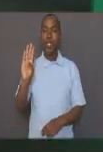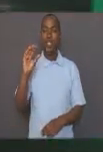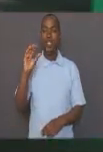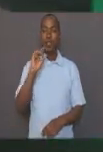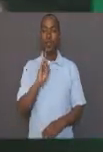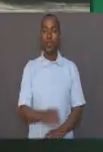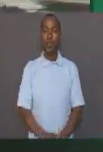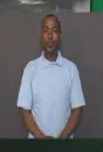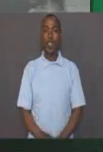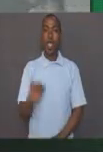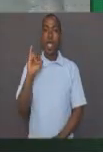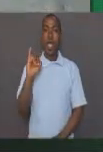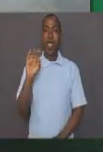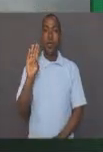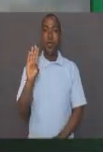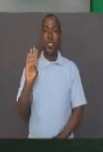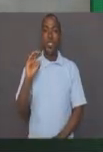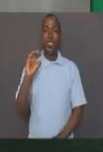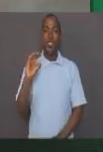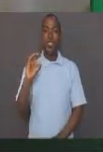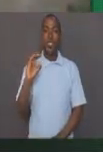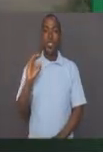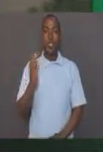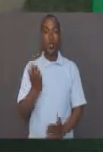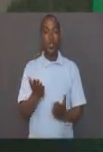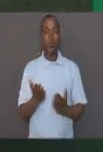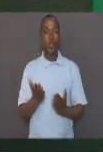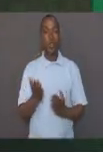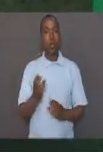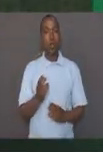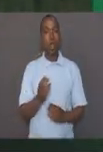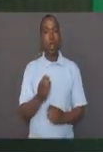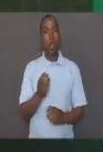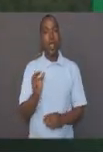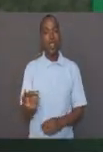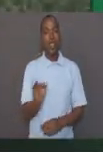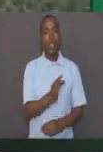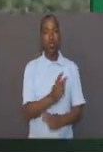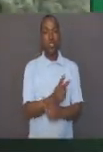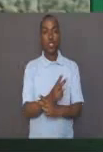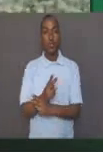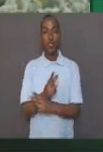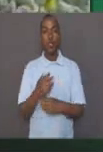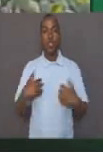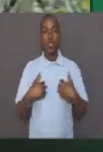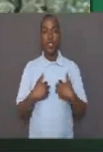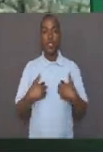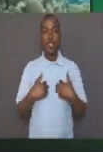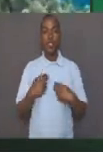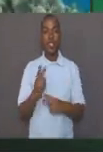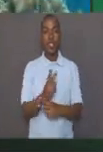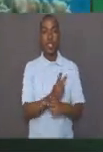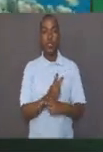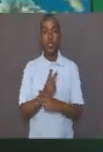The IBC is involved with the conservation of plants, animals,